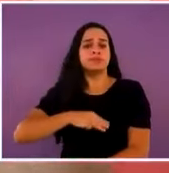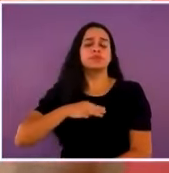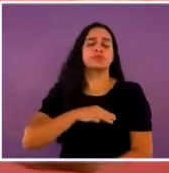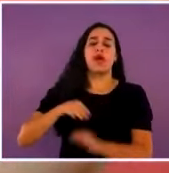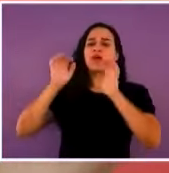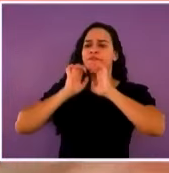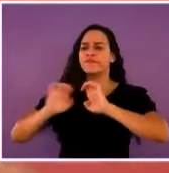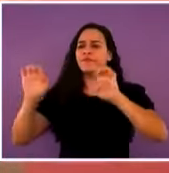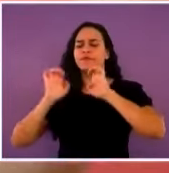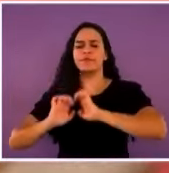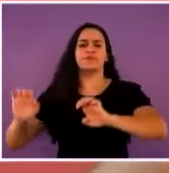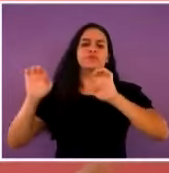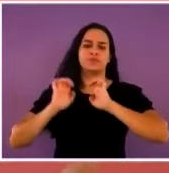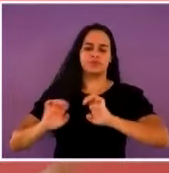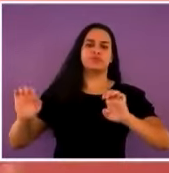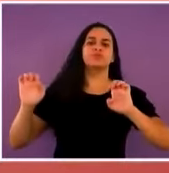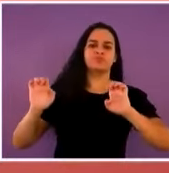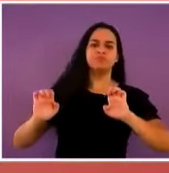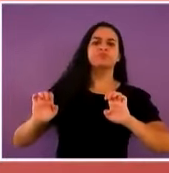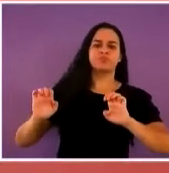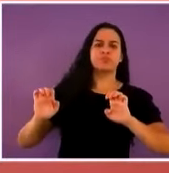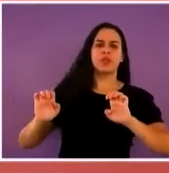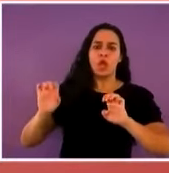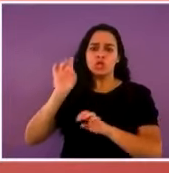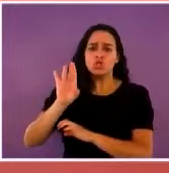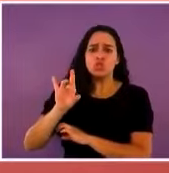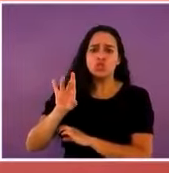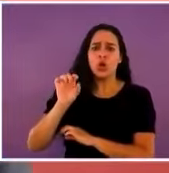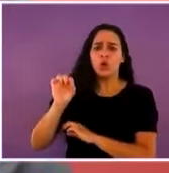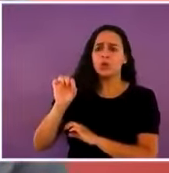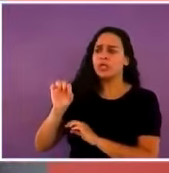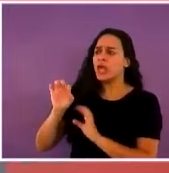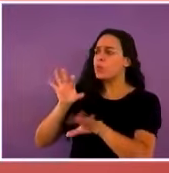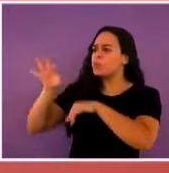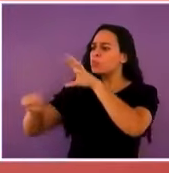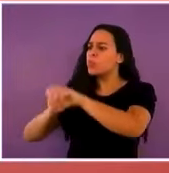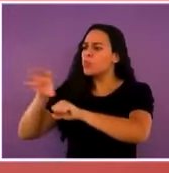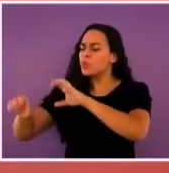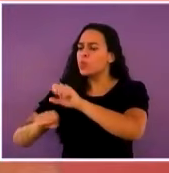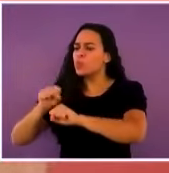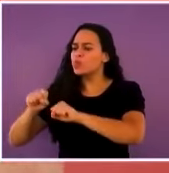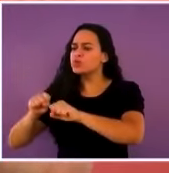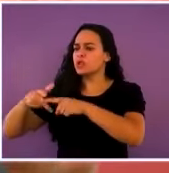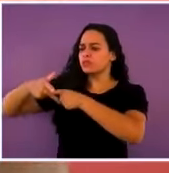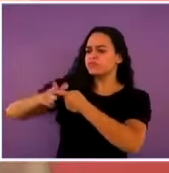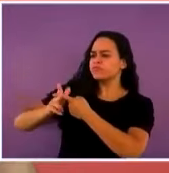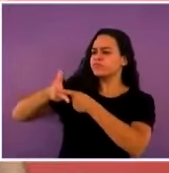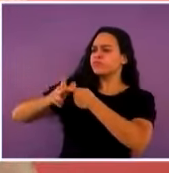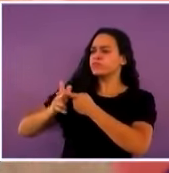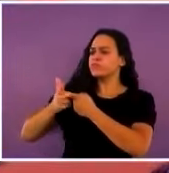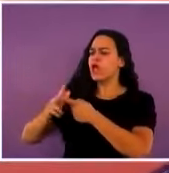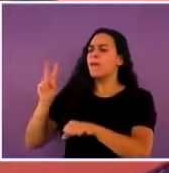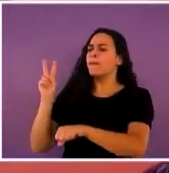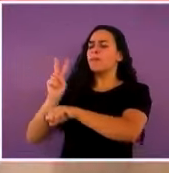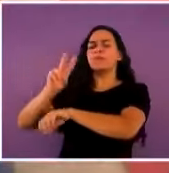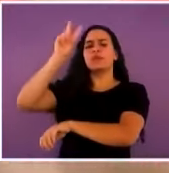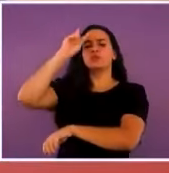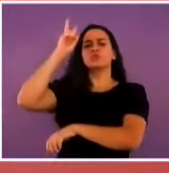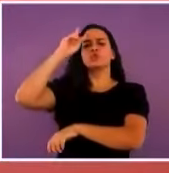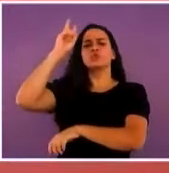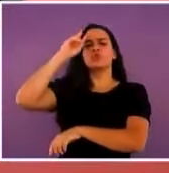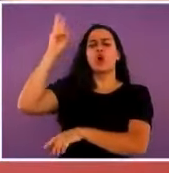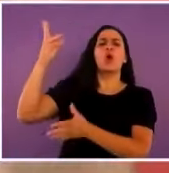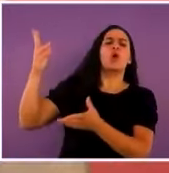looking for self-maintenance. Não só buscando por uma questão de auto-manutenção, auto-preservação. But looking forward